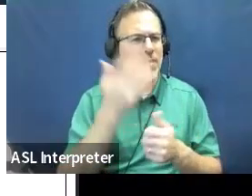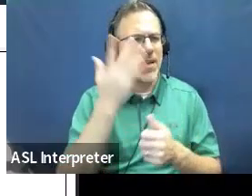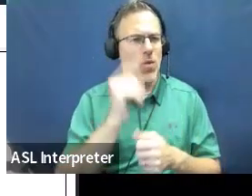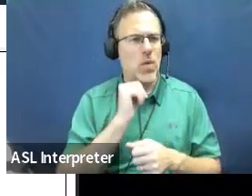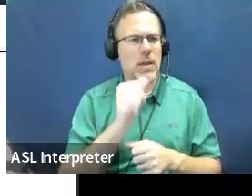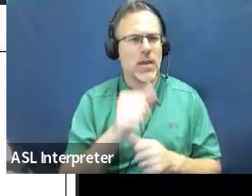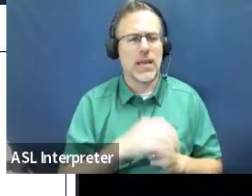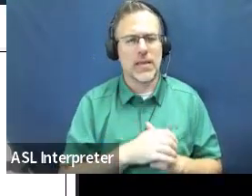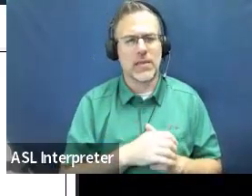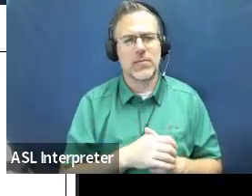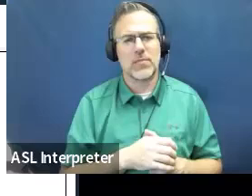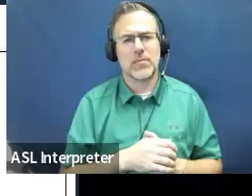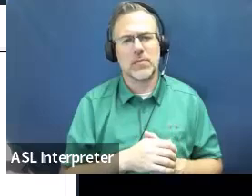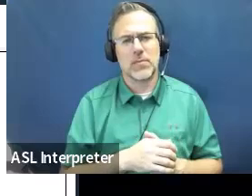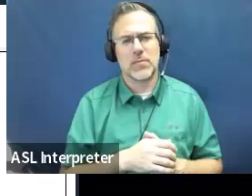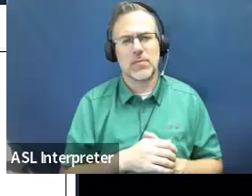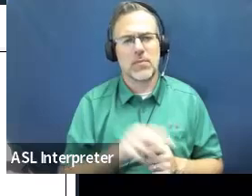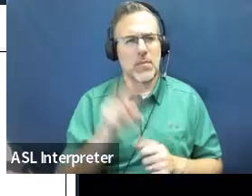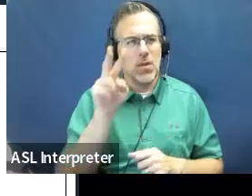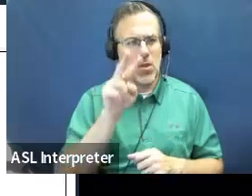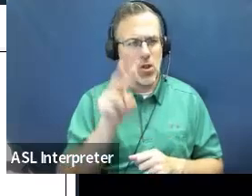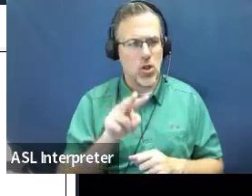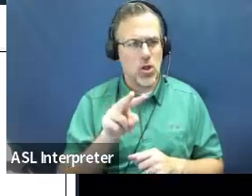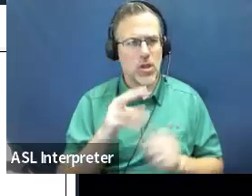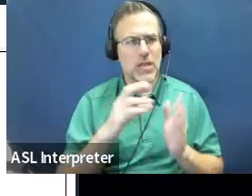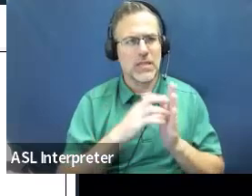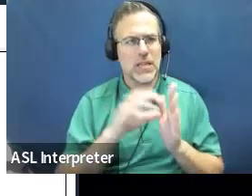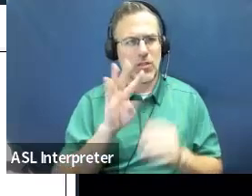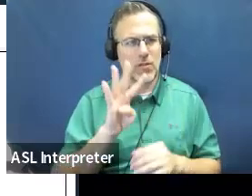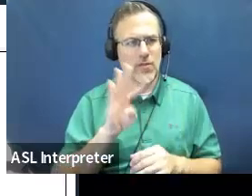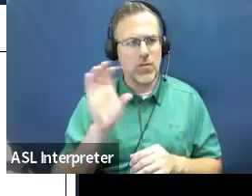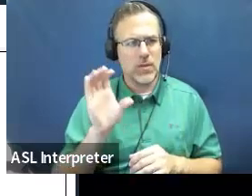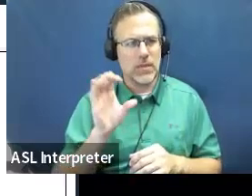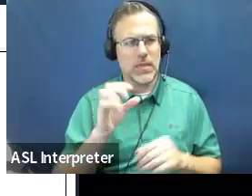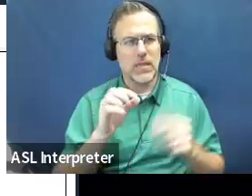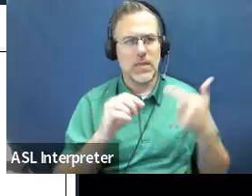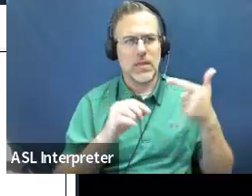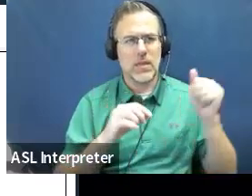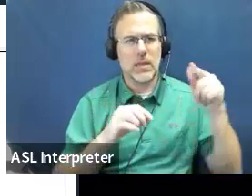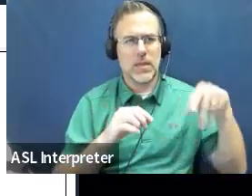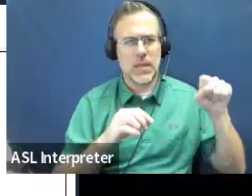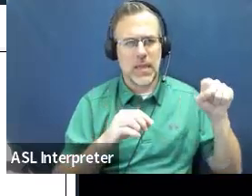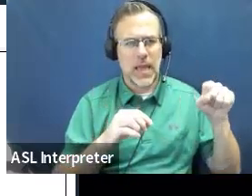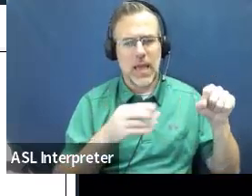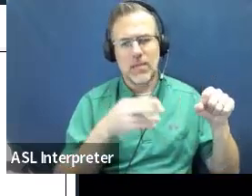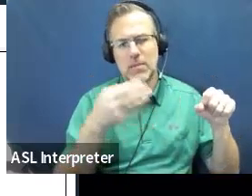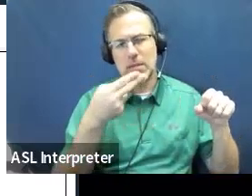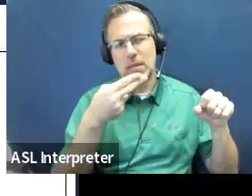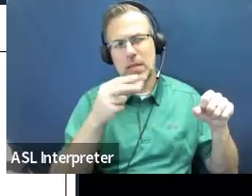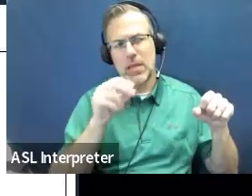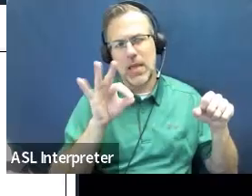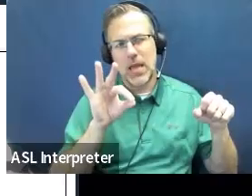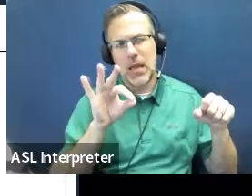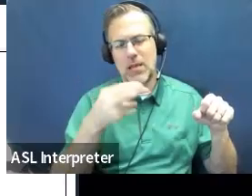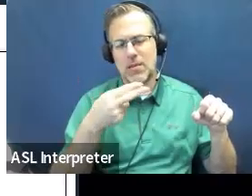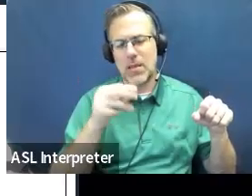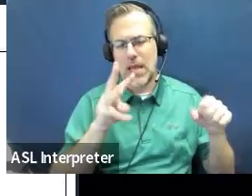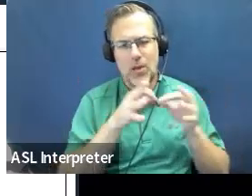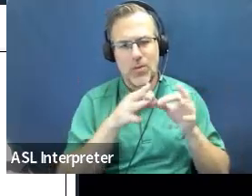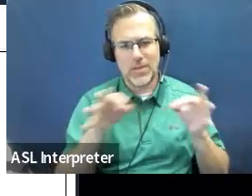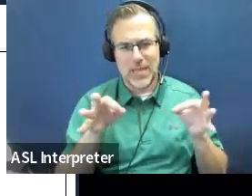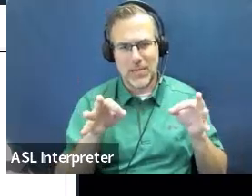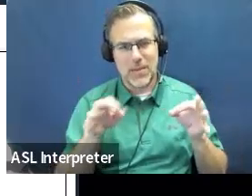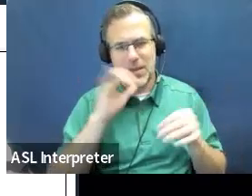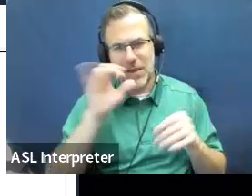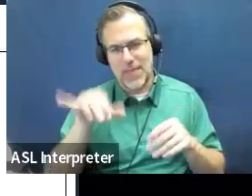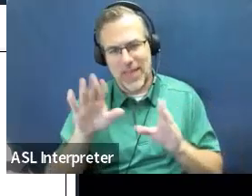look at this section 4C, we've got some gaps listed here and a house statement that you can't really read. So it's not about the house statement. It's really